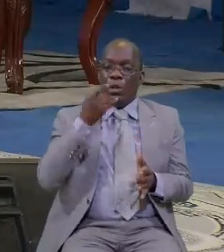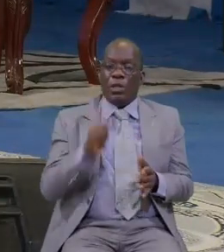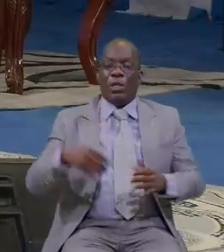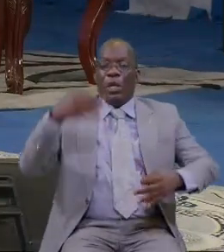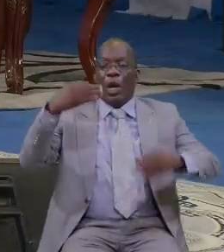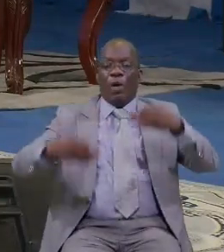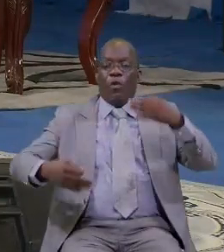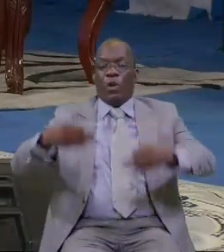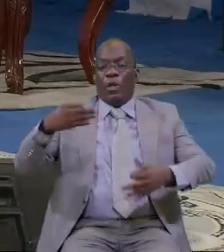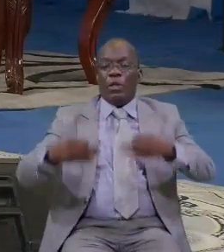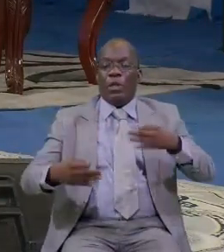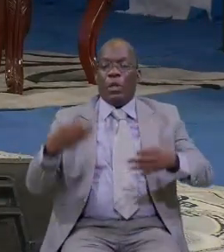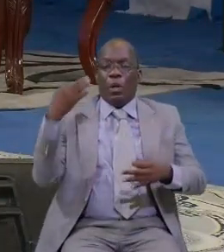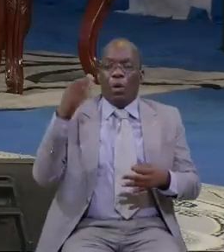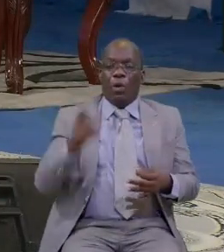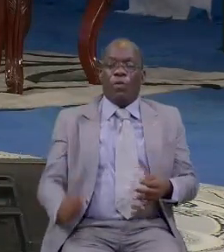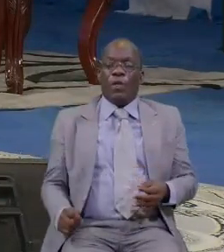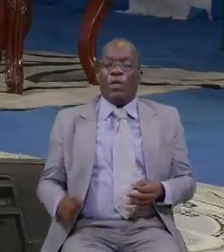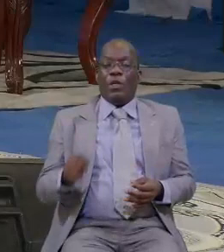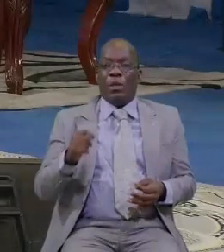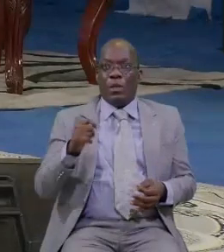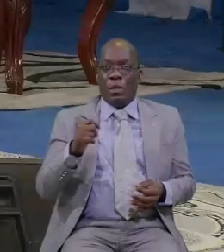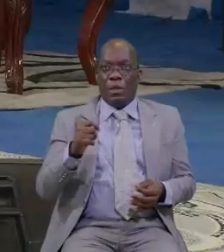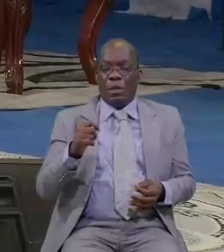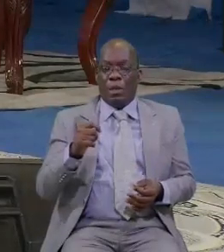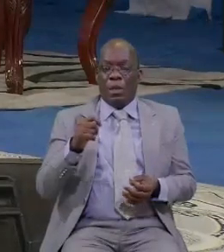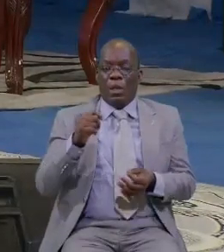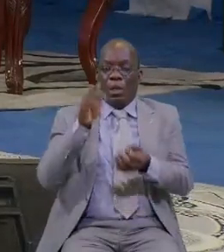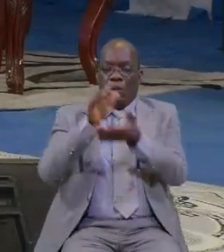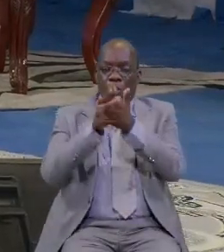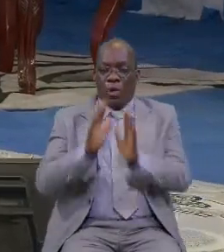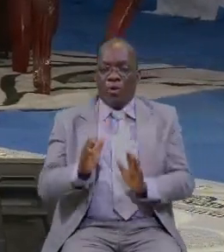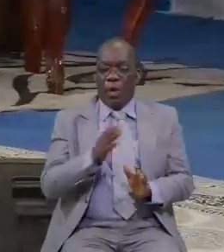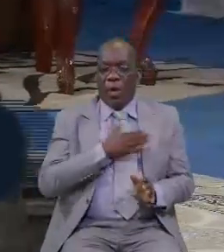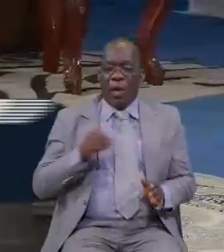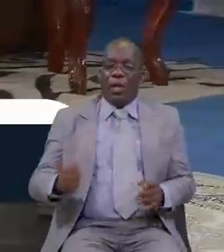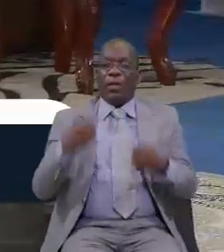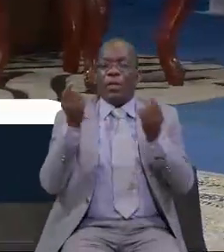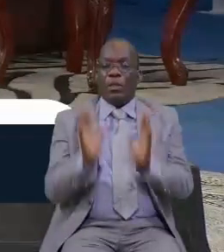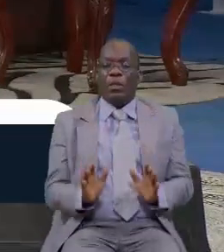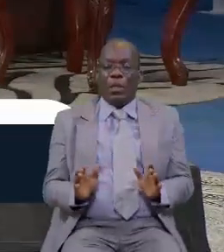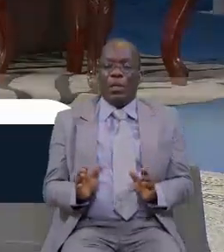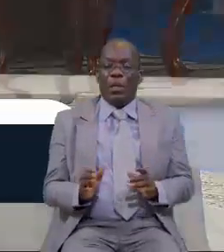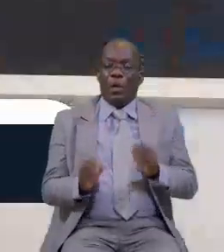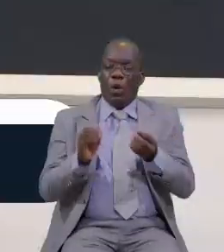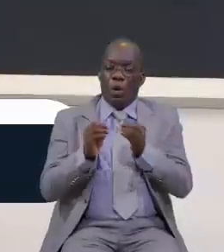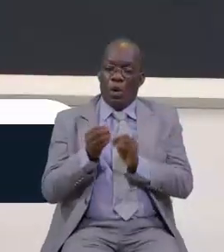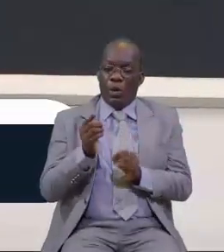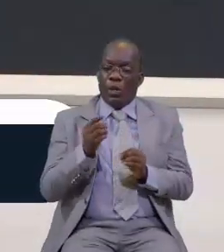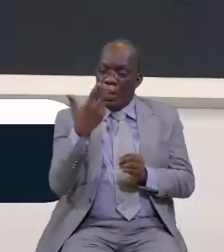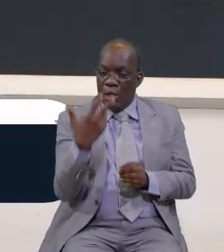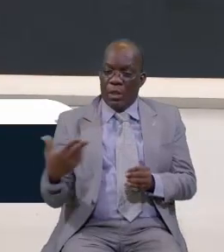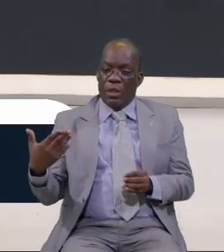the saints and of the sinners. We're looking at three things here. Number one,